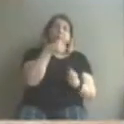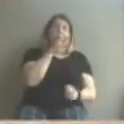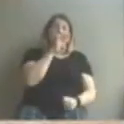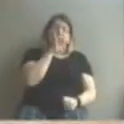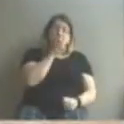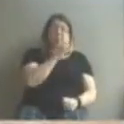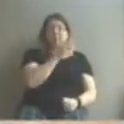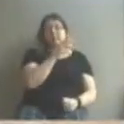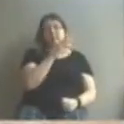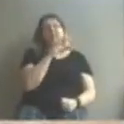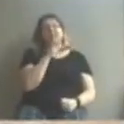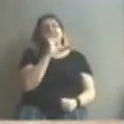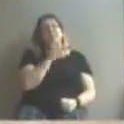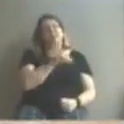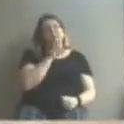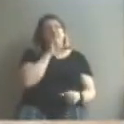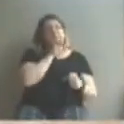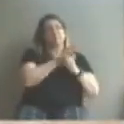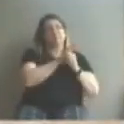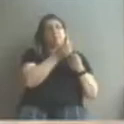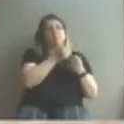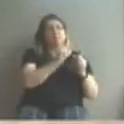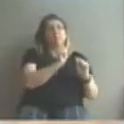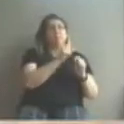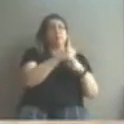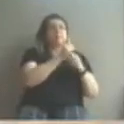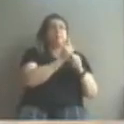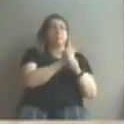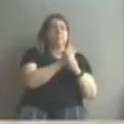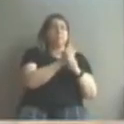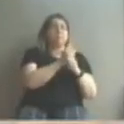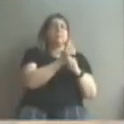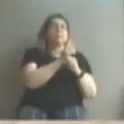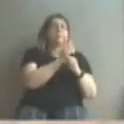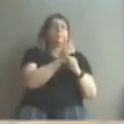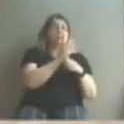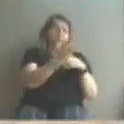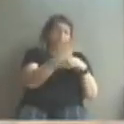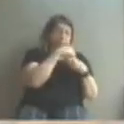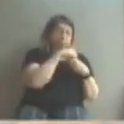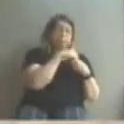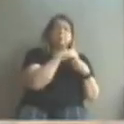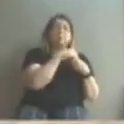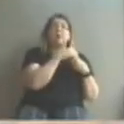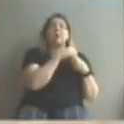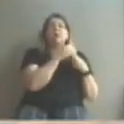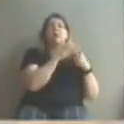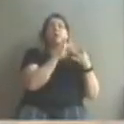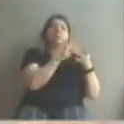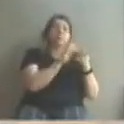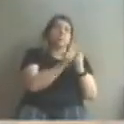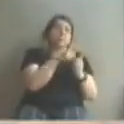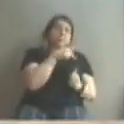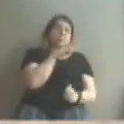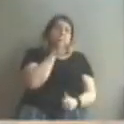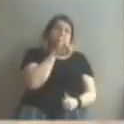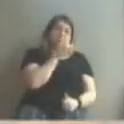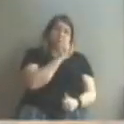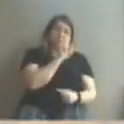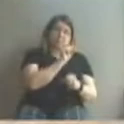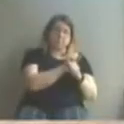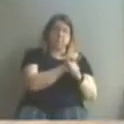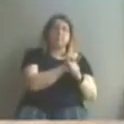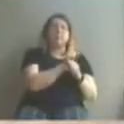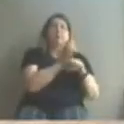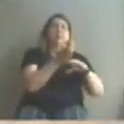model. And yes, that is that commitment to trying to make meaning of increased engagement and relationships with the PBIS work and